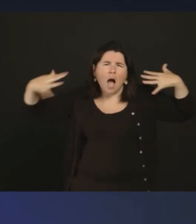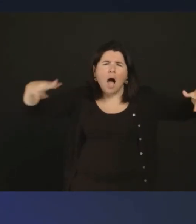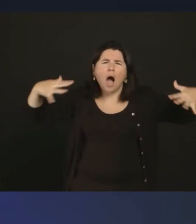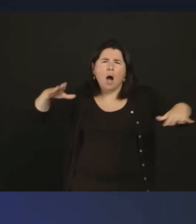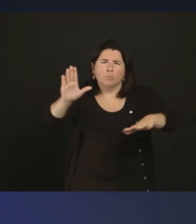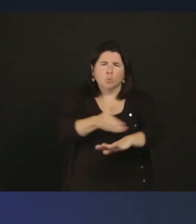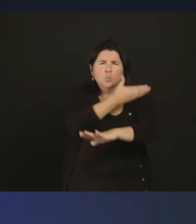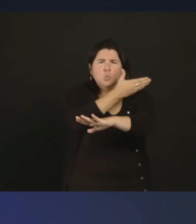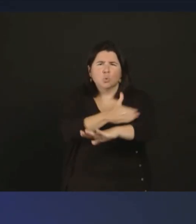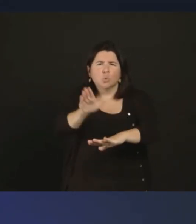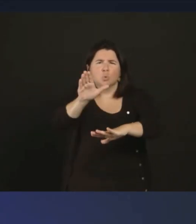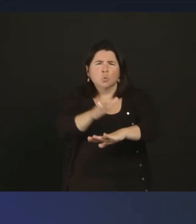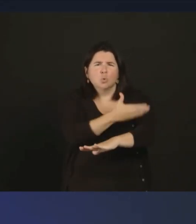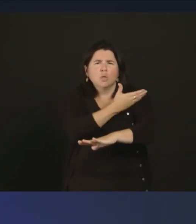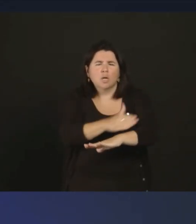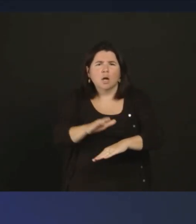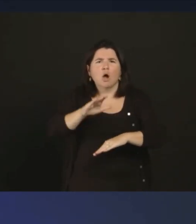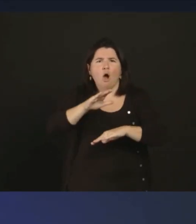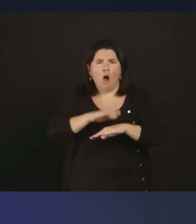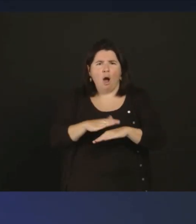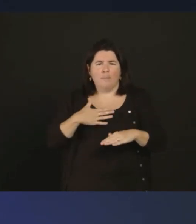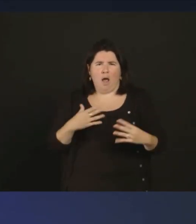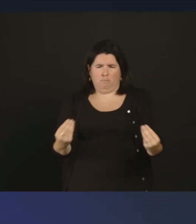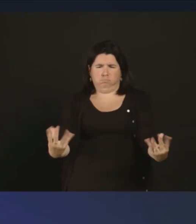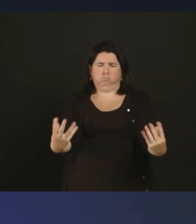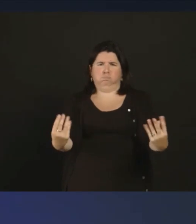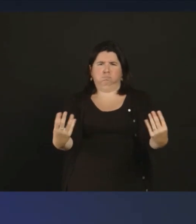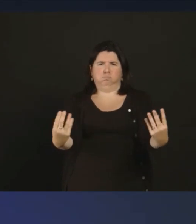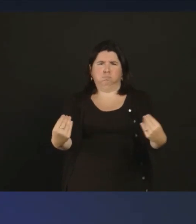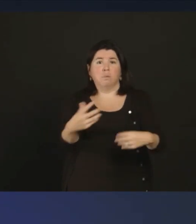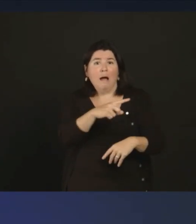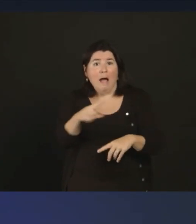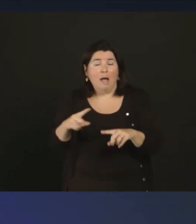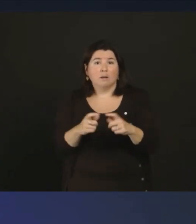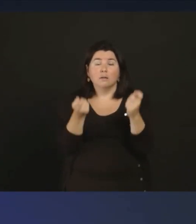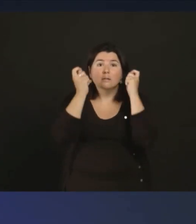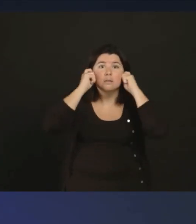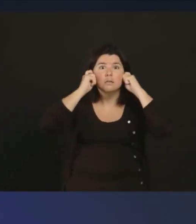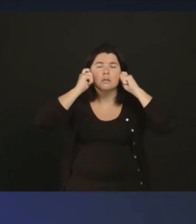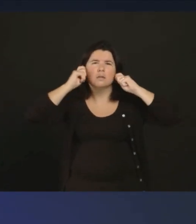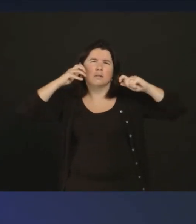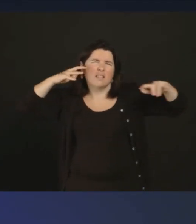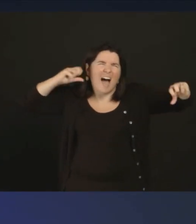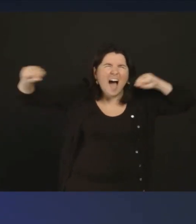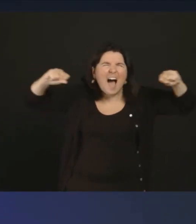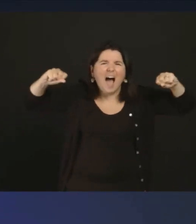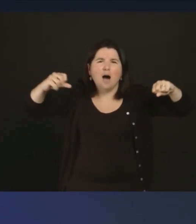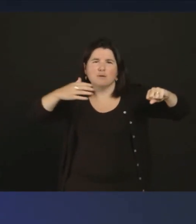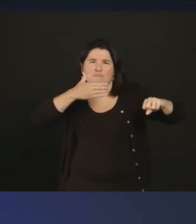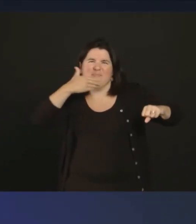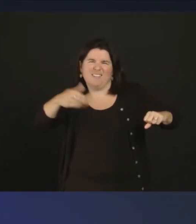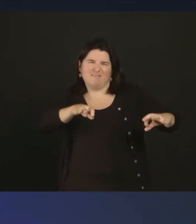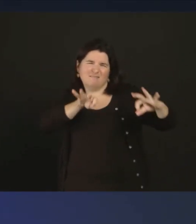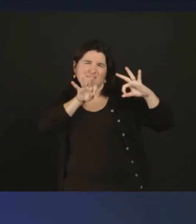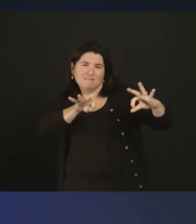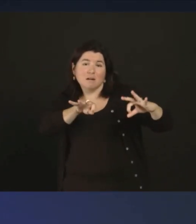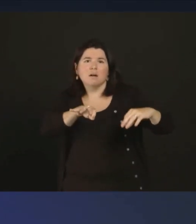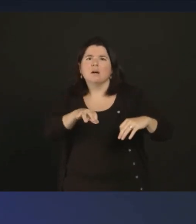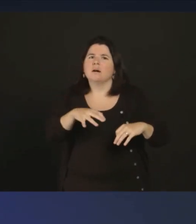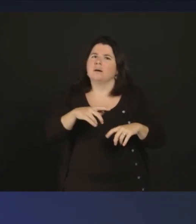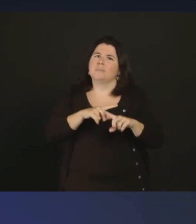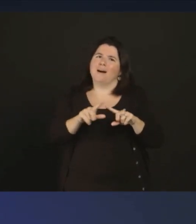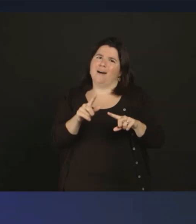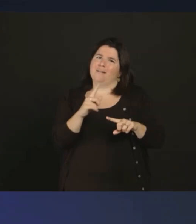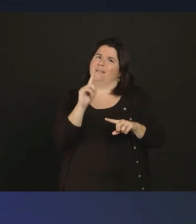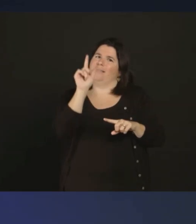Fire over my massive JBL speakers and Sony Walkman. The louder, the better, all to the